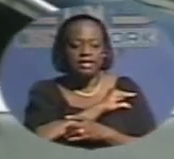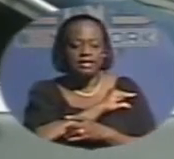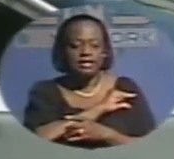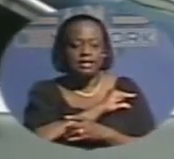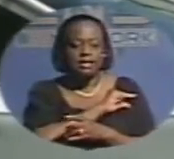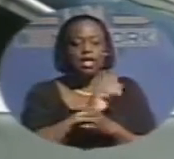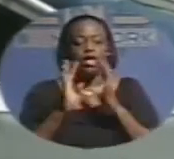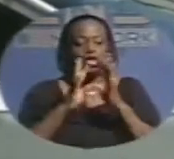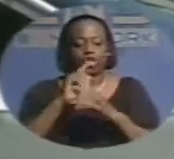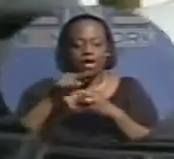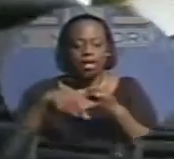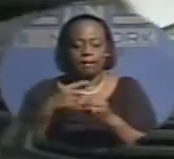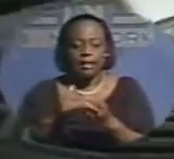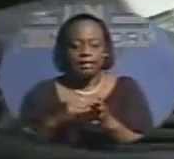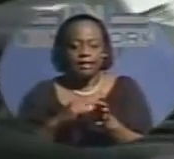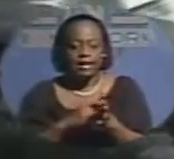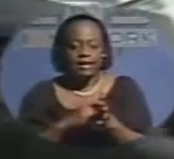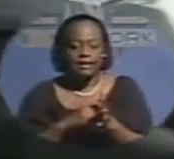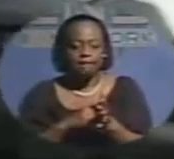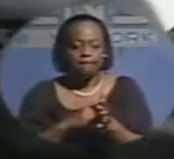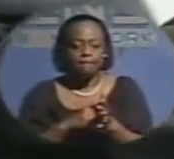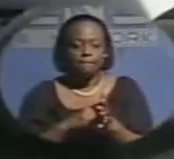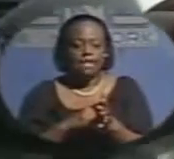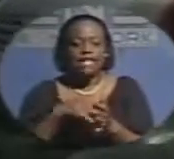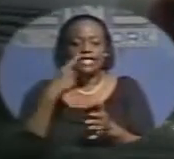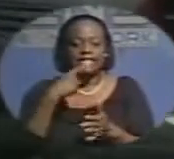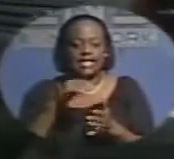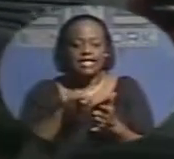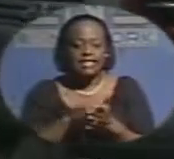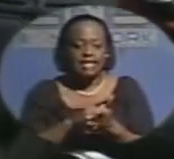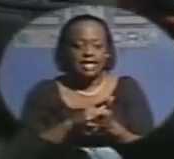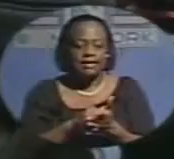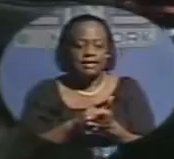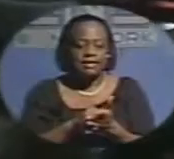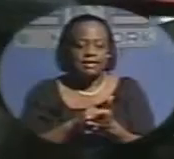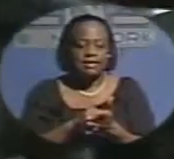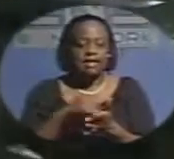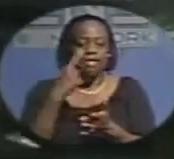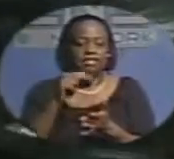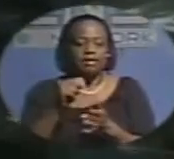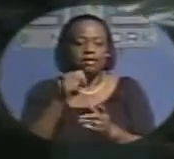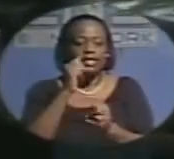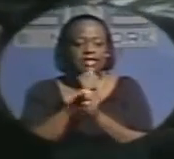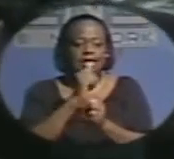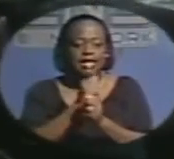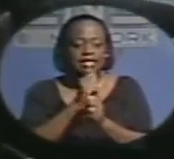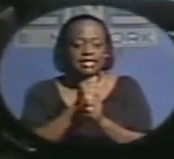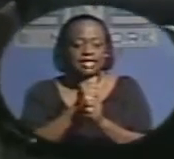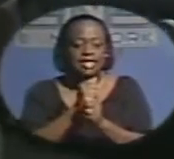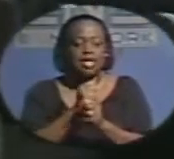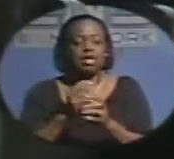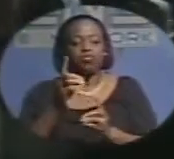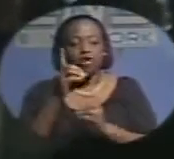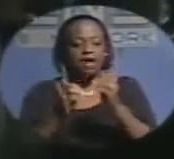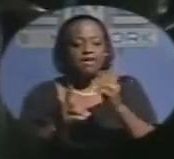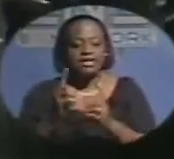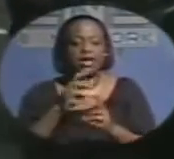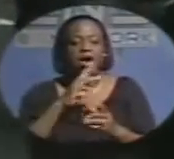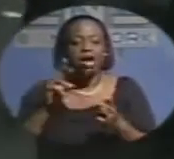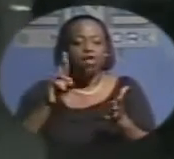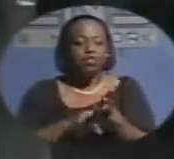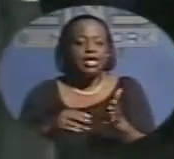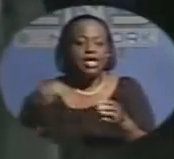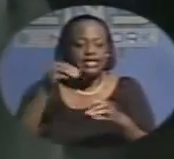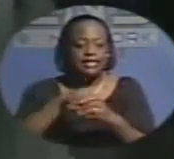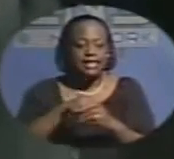of hundreds of taxi cab drivers. Mr. Griffin says once parking zones for cab drivers are reinstated by year's end, he would like the government